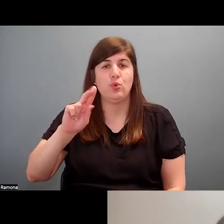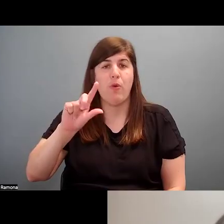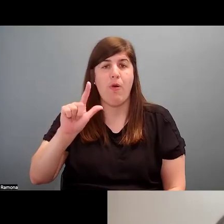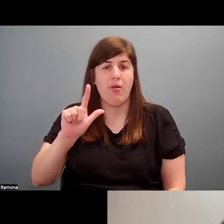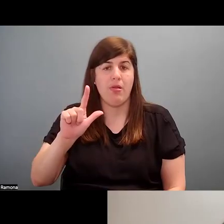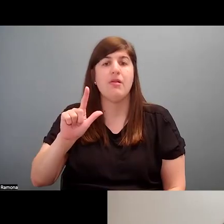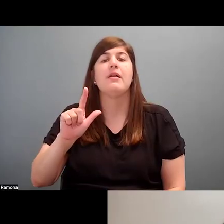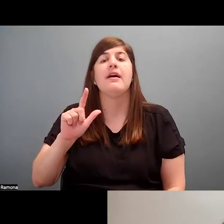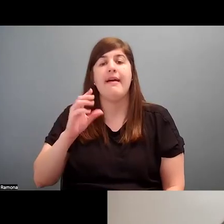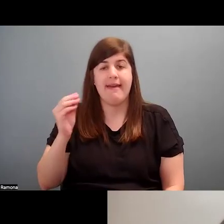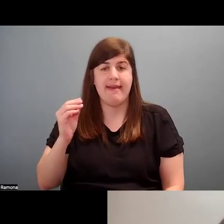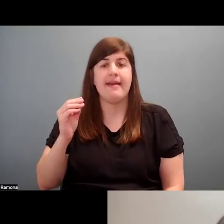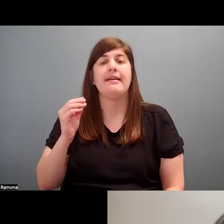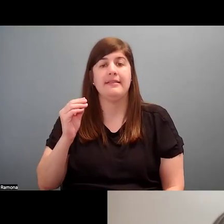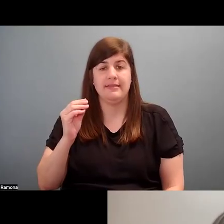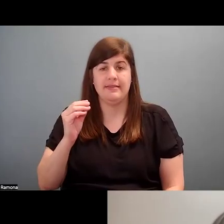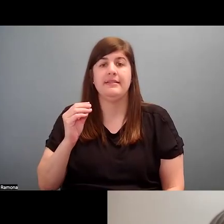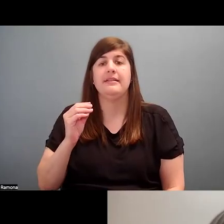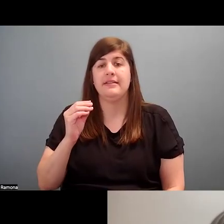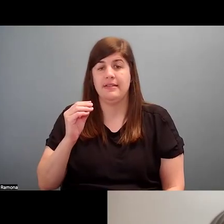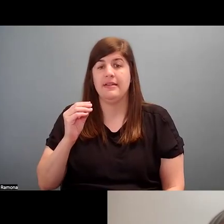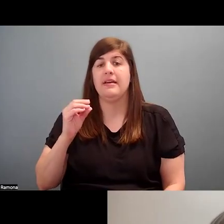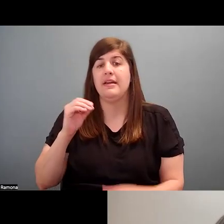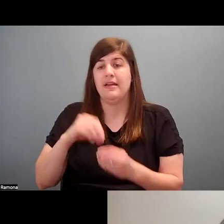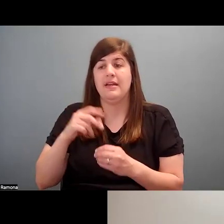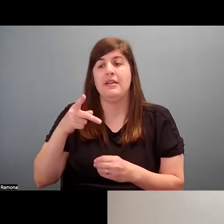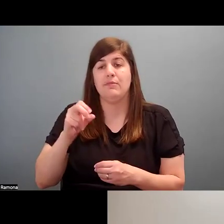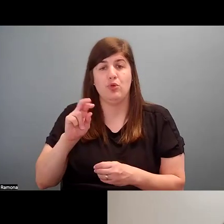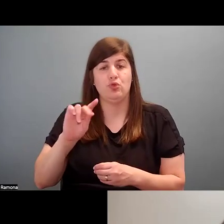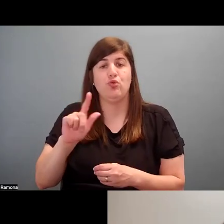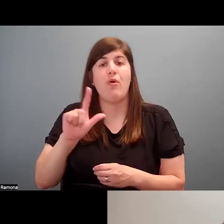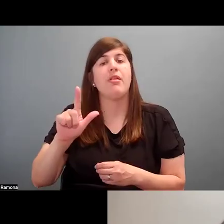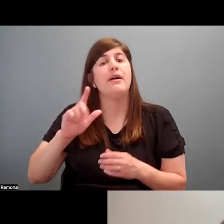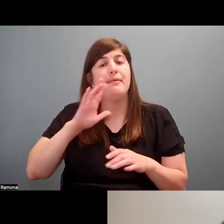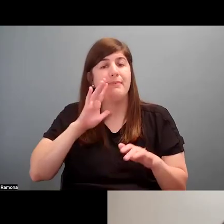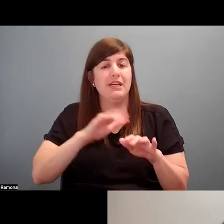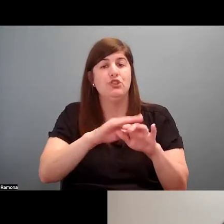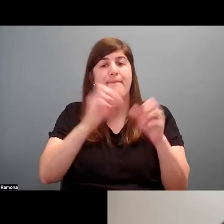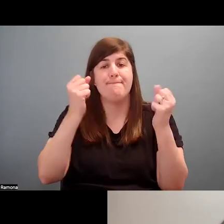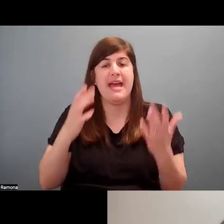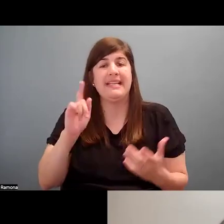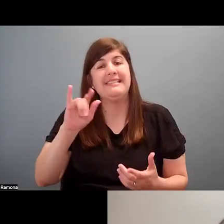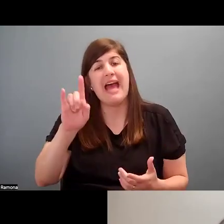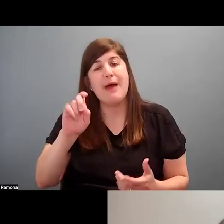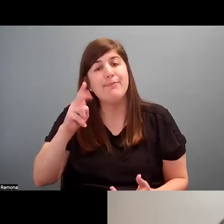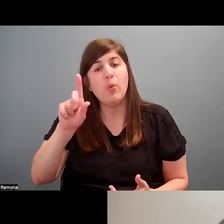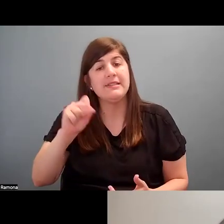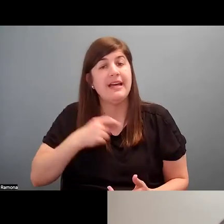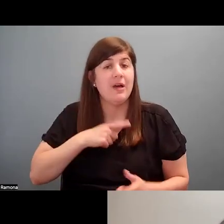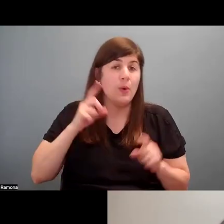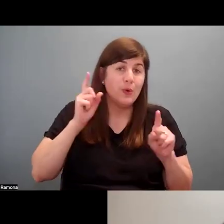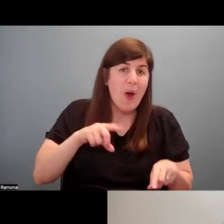Atlantic Ocean. And yes, in Portugal, in the beaches, there's a lot of tide pools. So I used to go see the